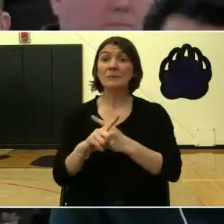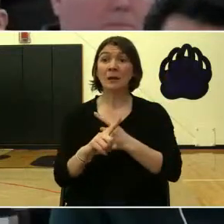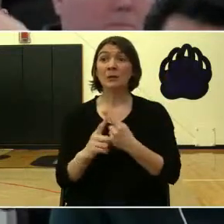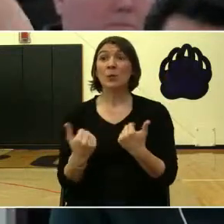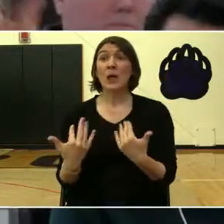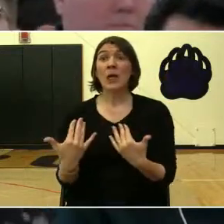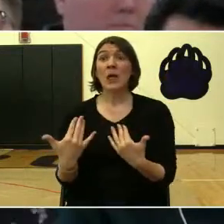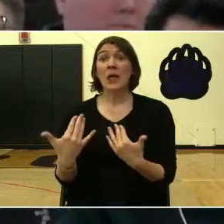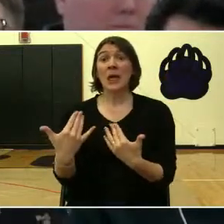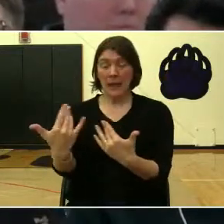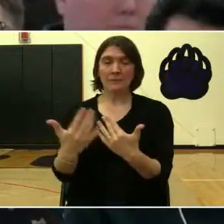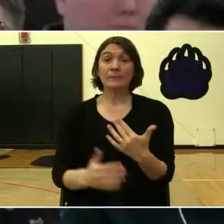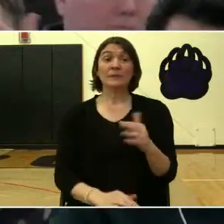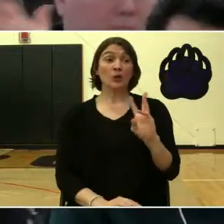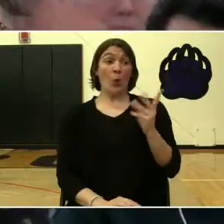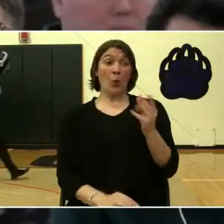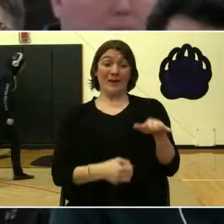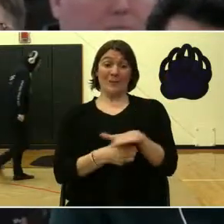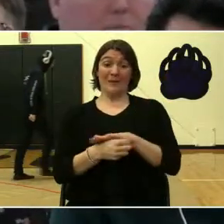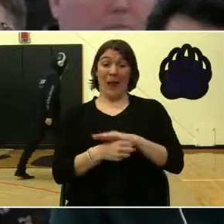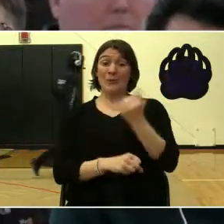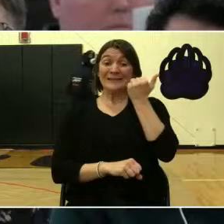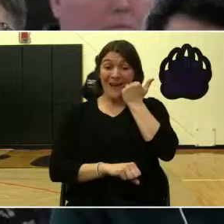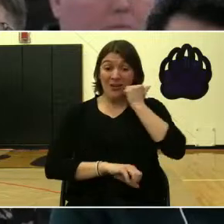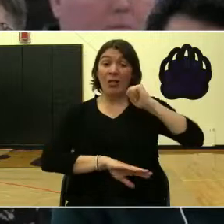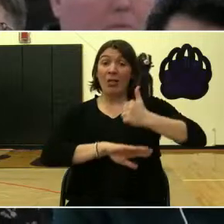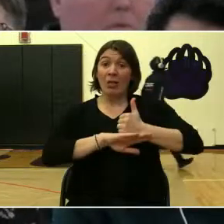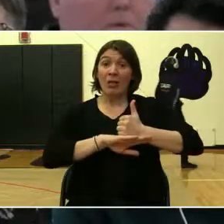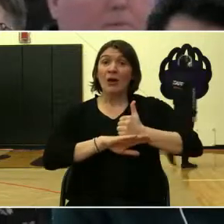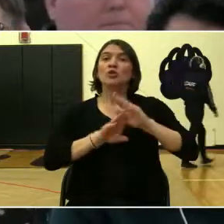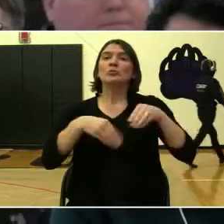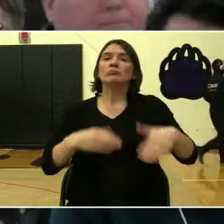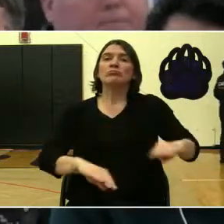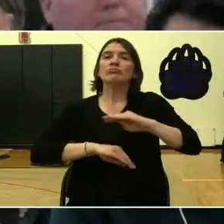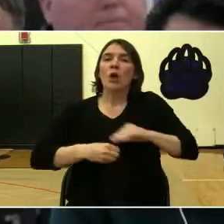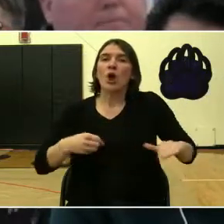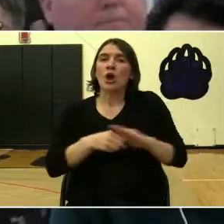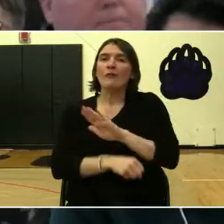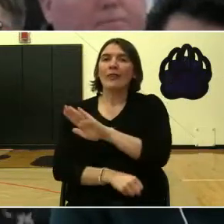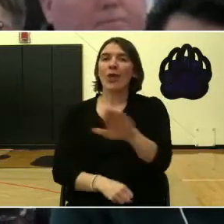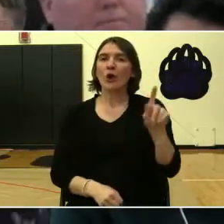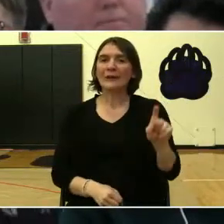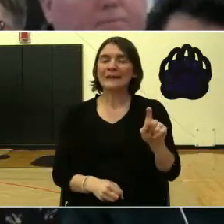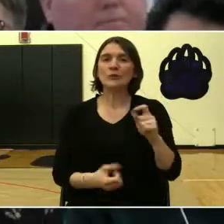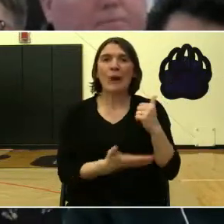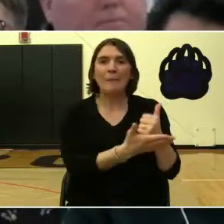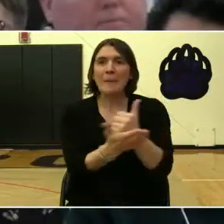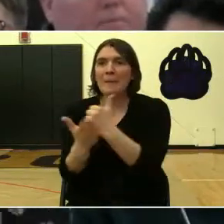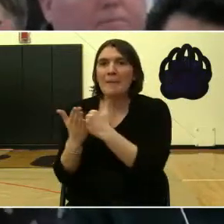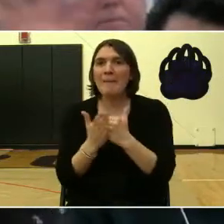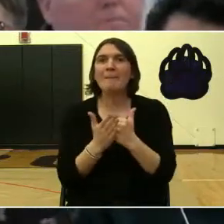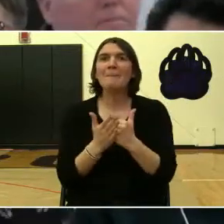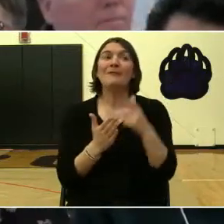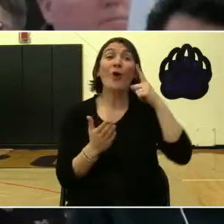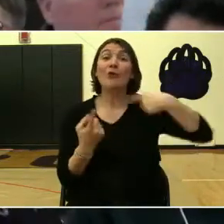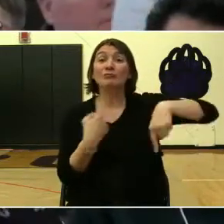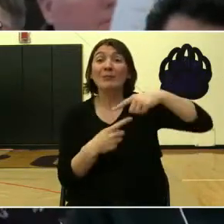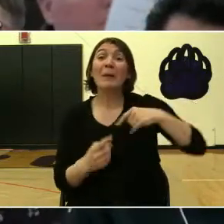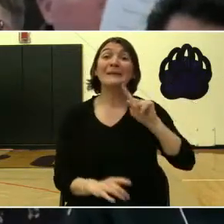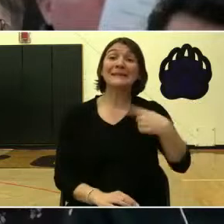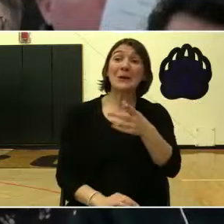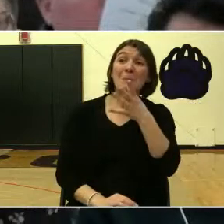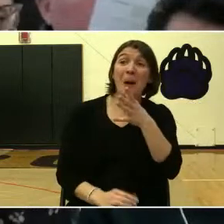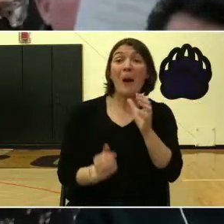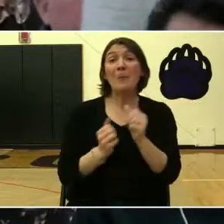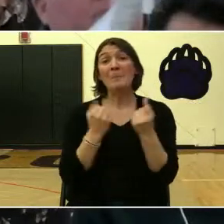um wind County Dental Clinic was created to serve the need that we have folks not only my friends and neighbors like a single mom with